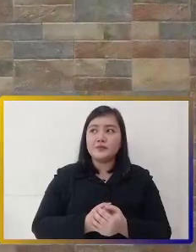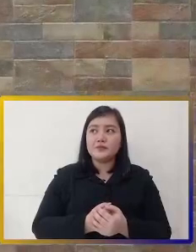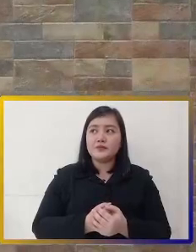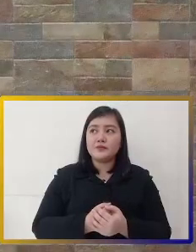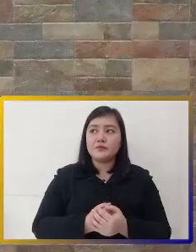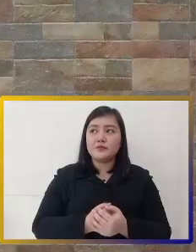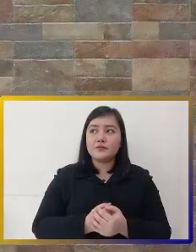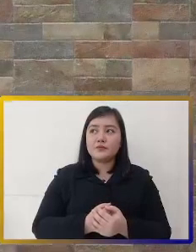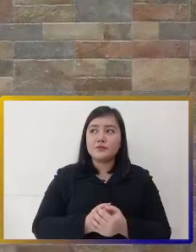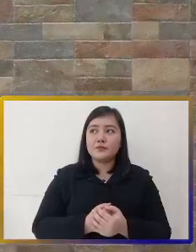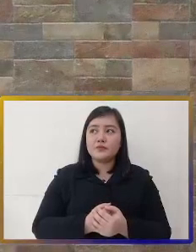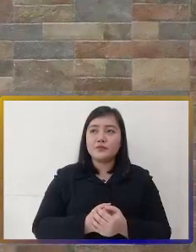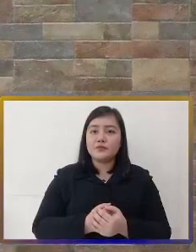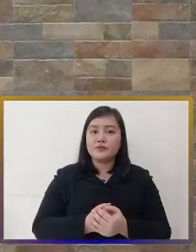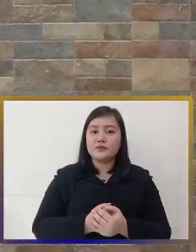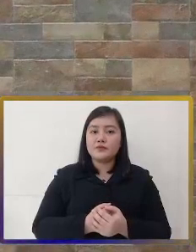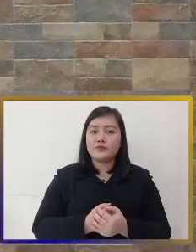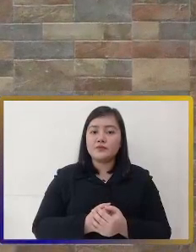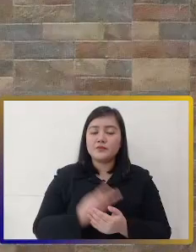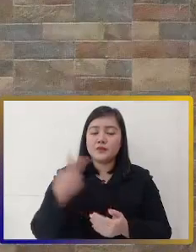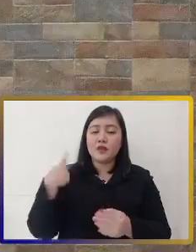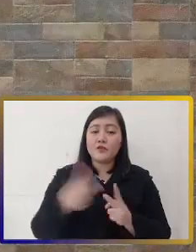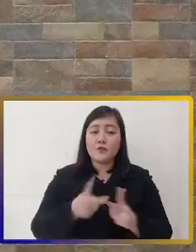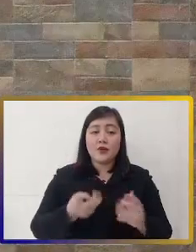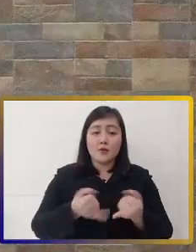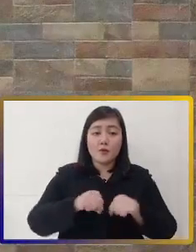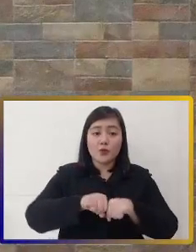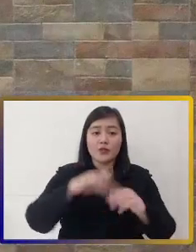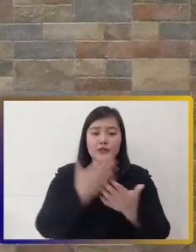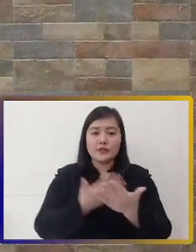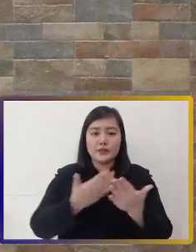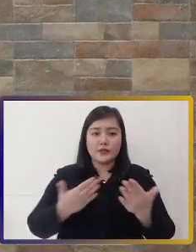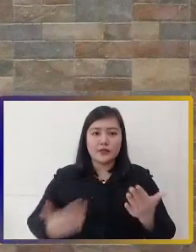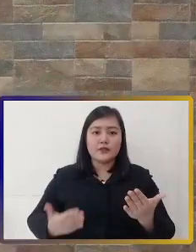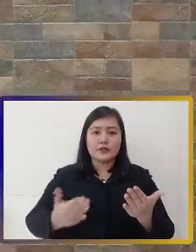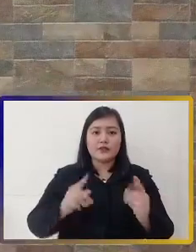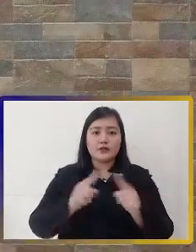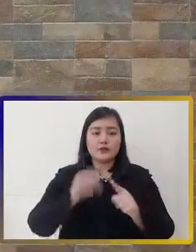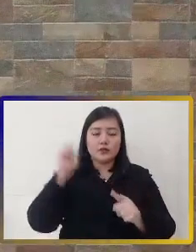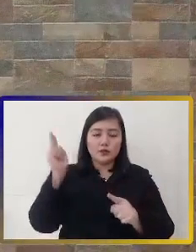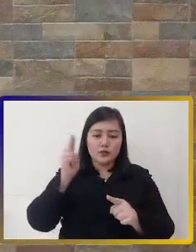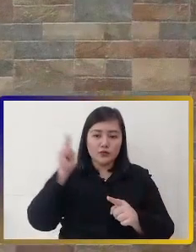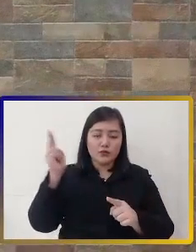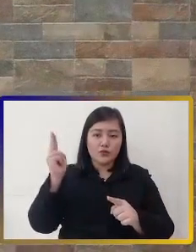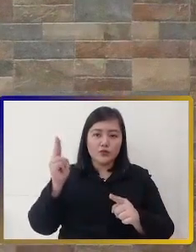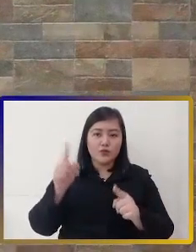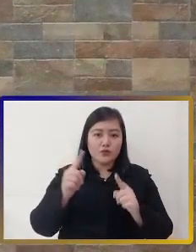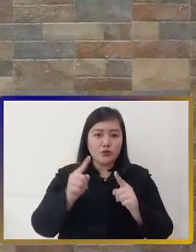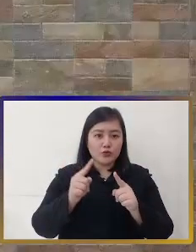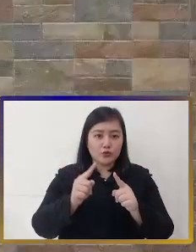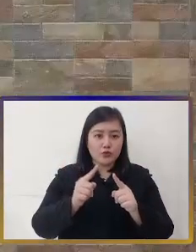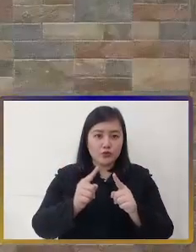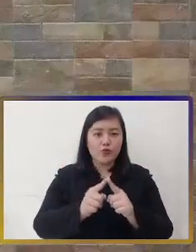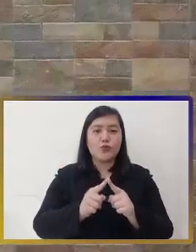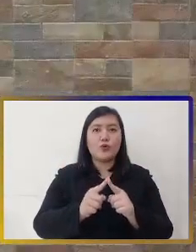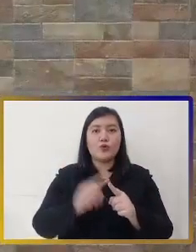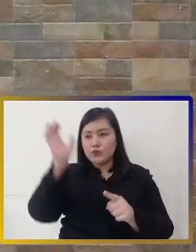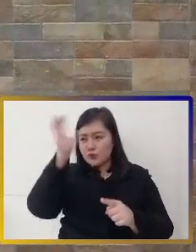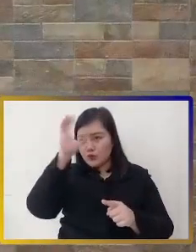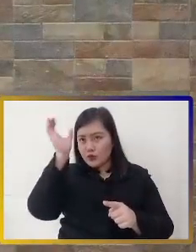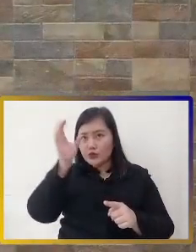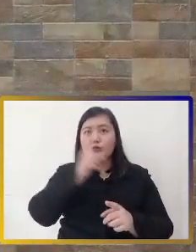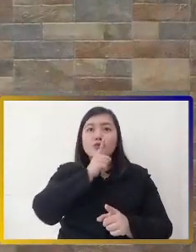corroborative lines na tinatawag. Corroborative lines that we can use to conduct our search for the true